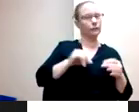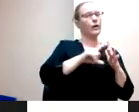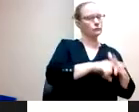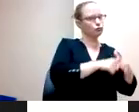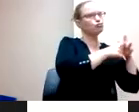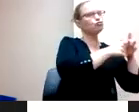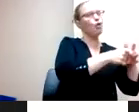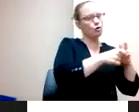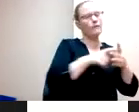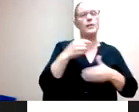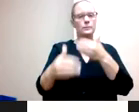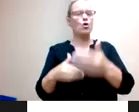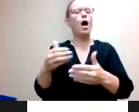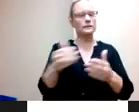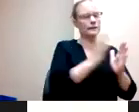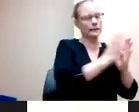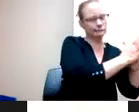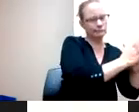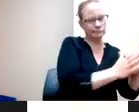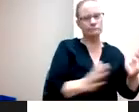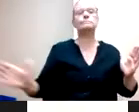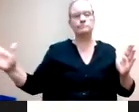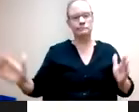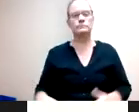at the beginning. Next slide.